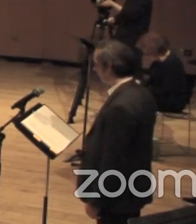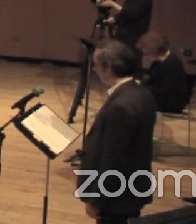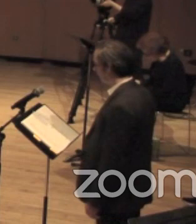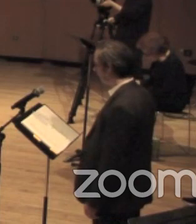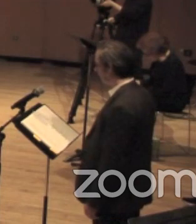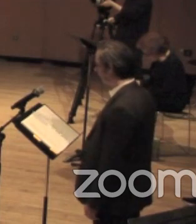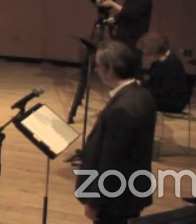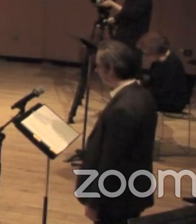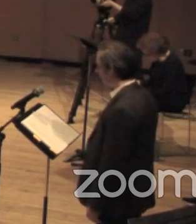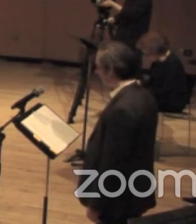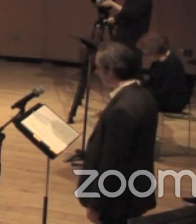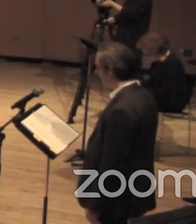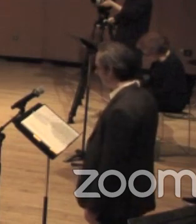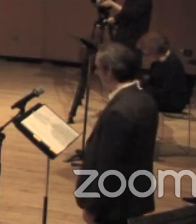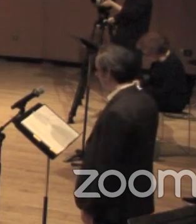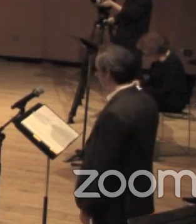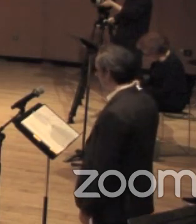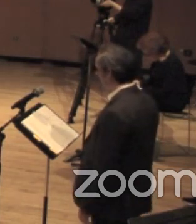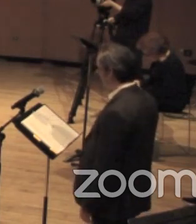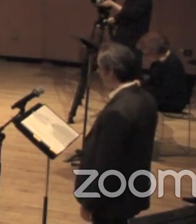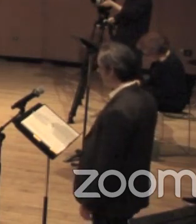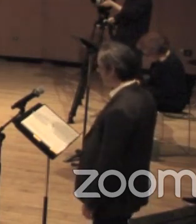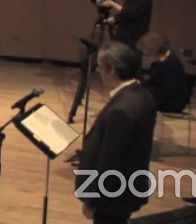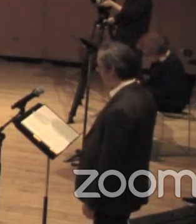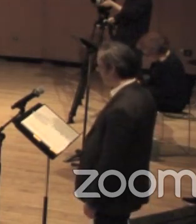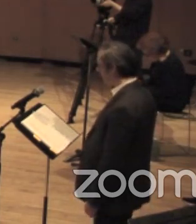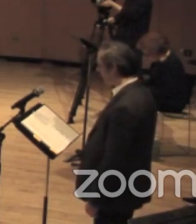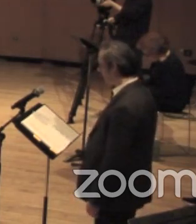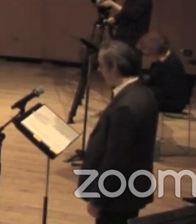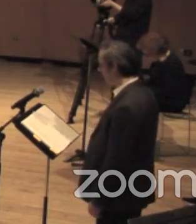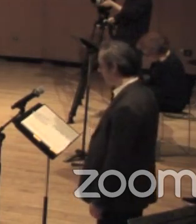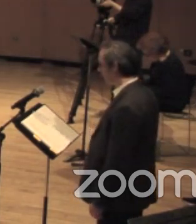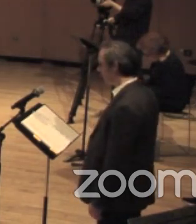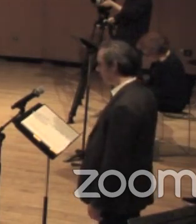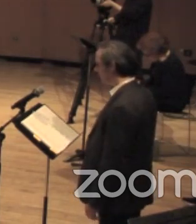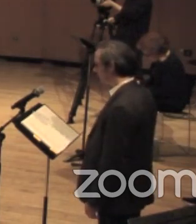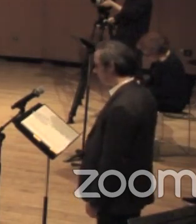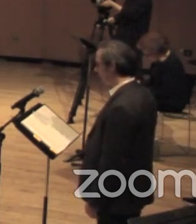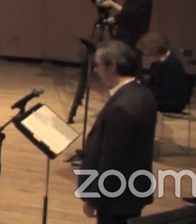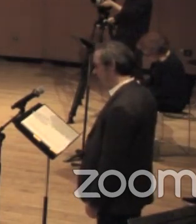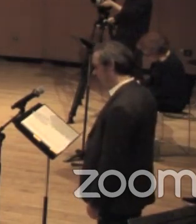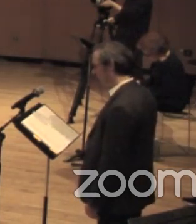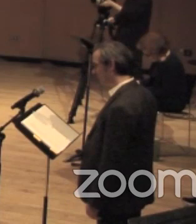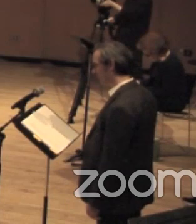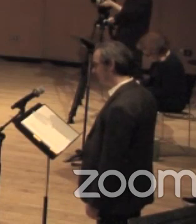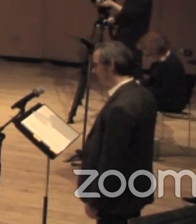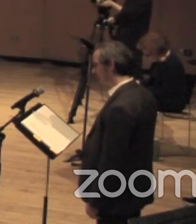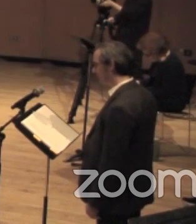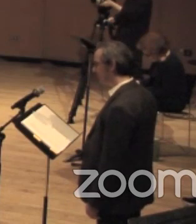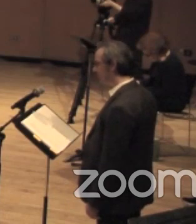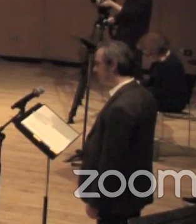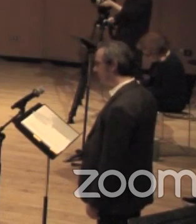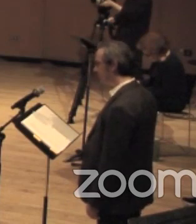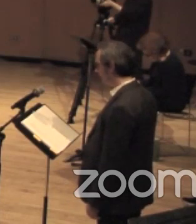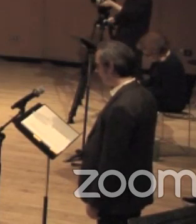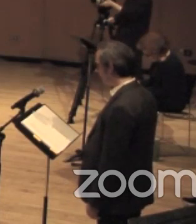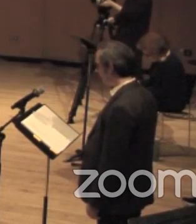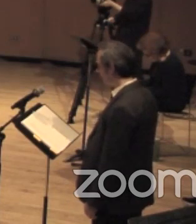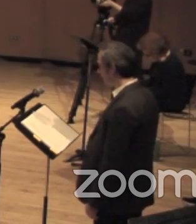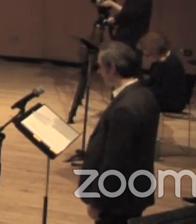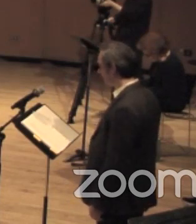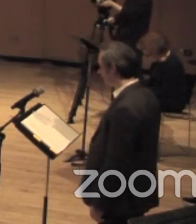it there was something she said something about being careful expression you can't remember it